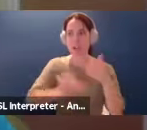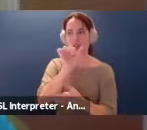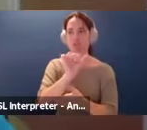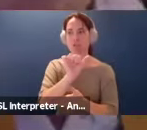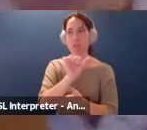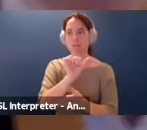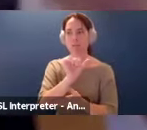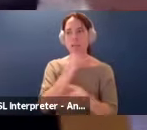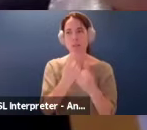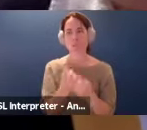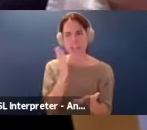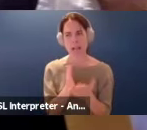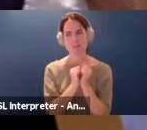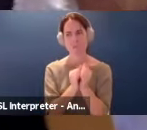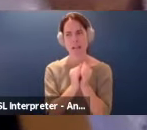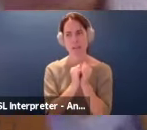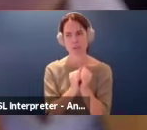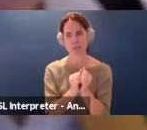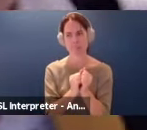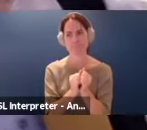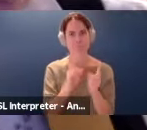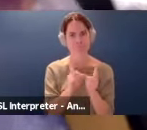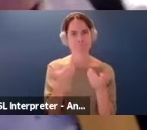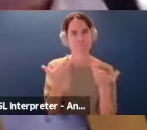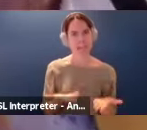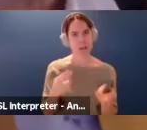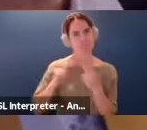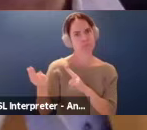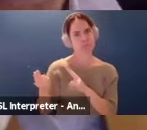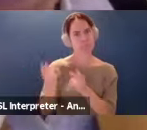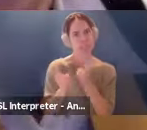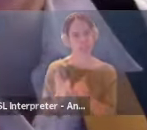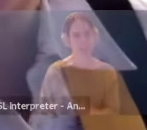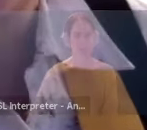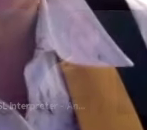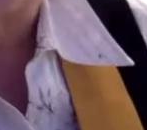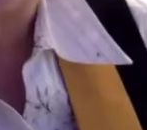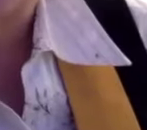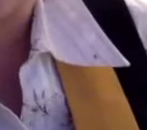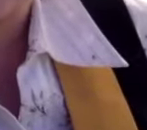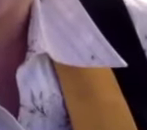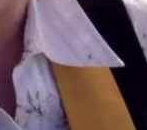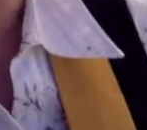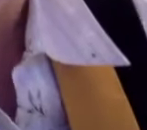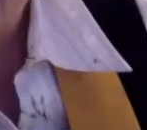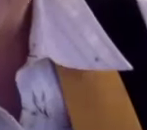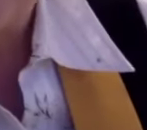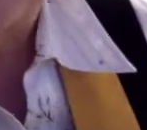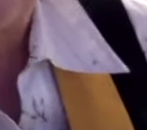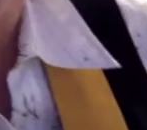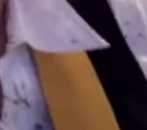thank you vimla sarah and thank you everybody that's spoken i actually almost feel like just saying what sarika said